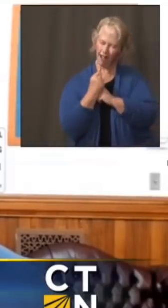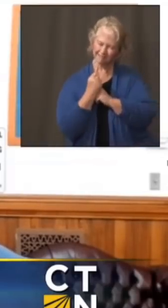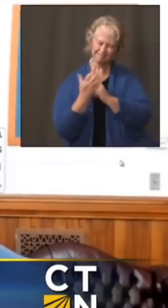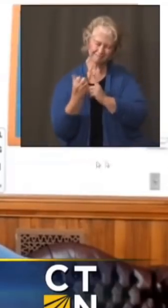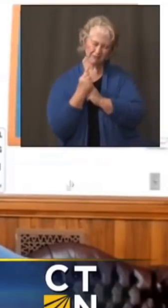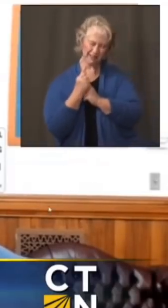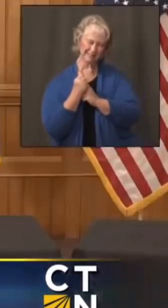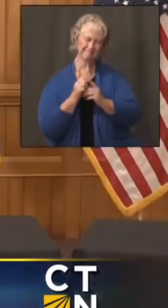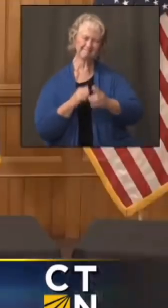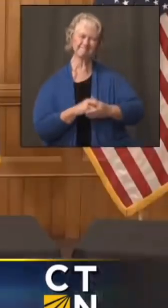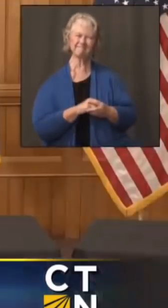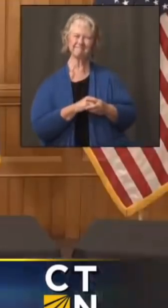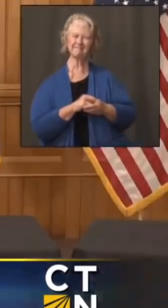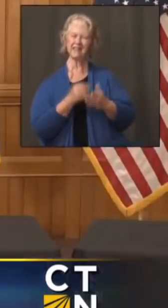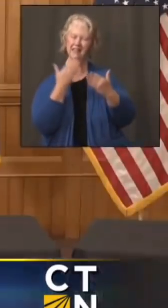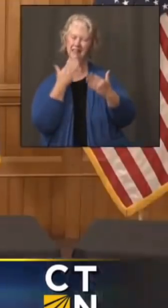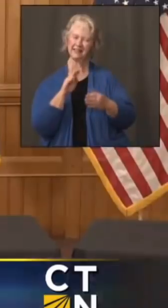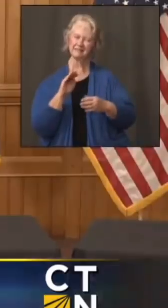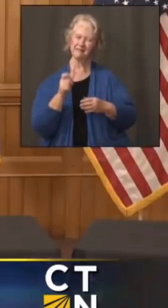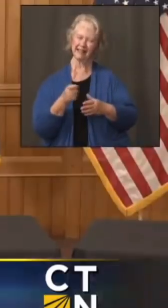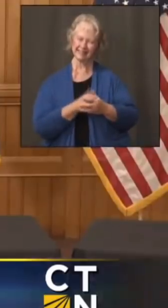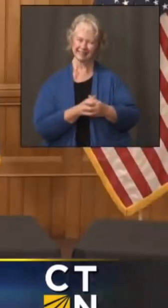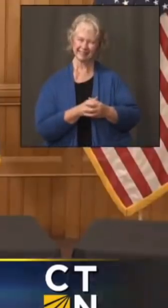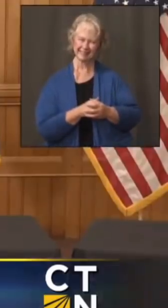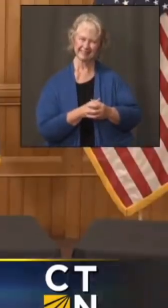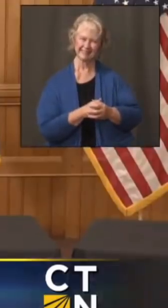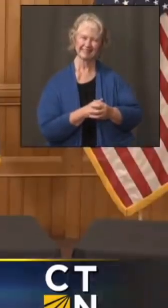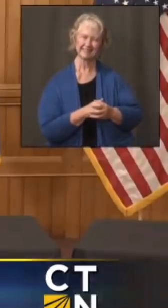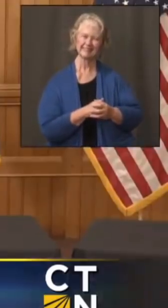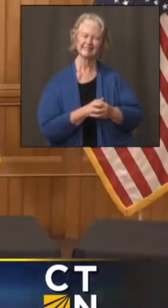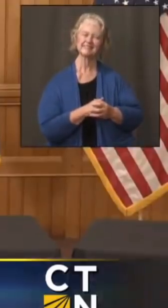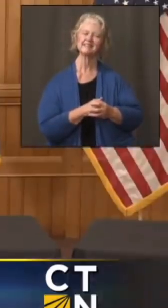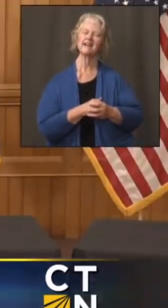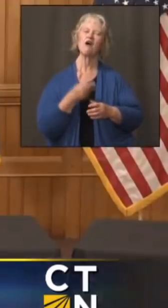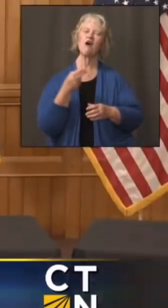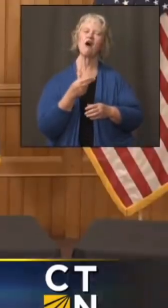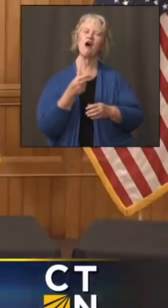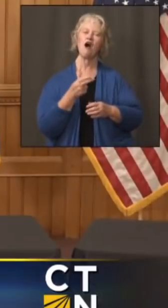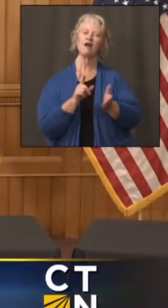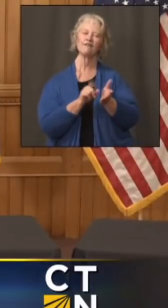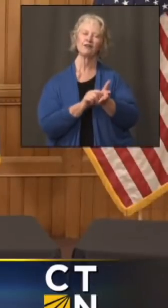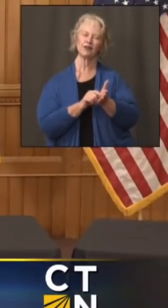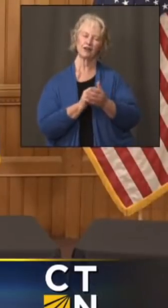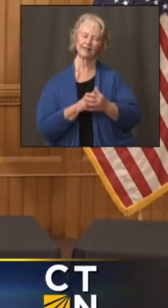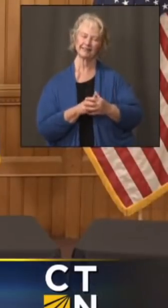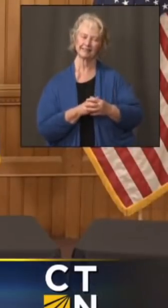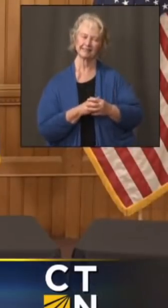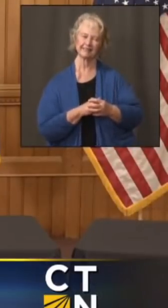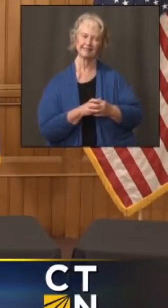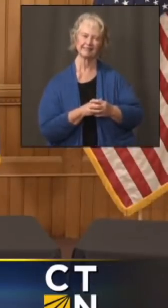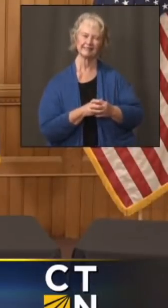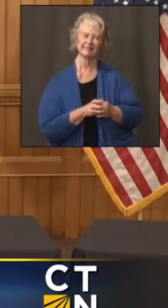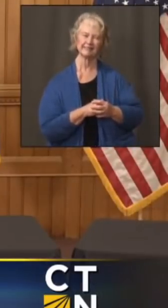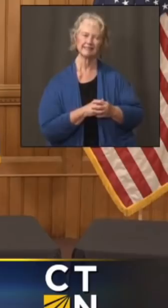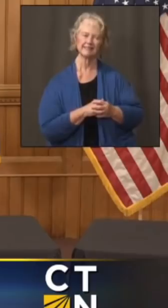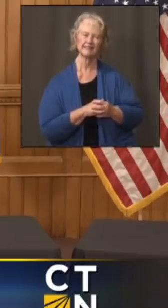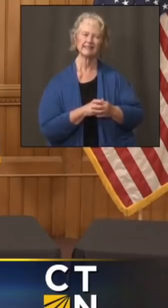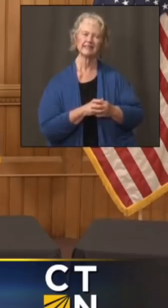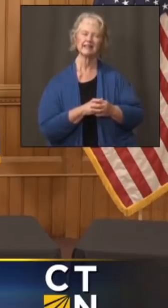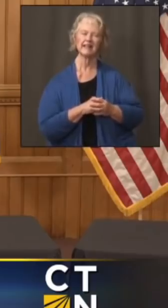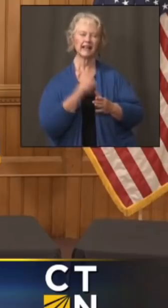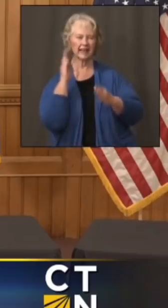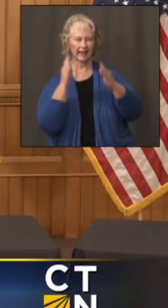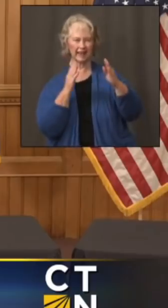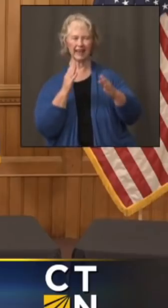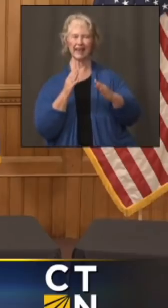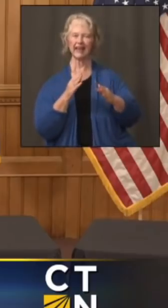a lot. Thanks, Max. The Hartford Current. Hey everyone,